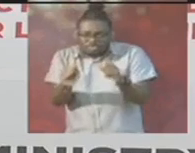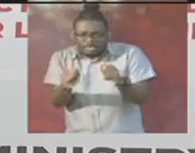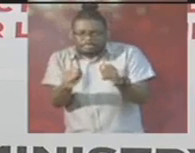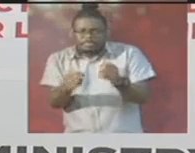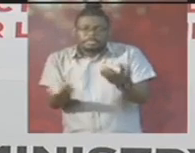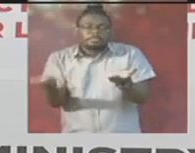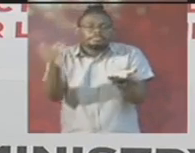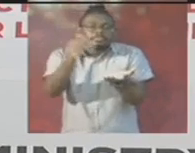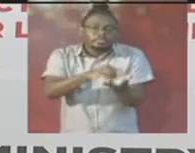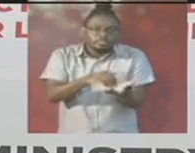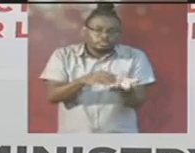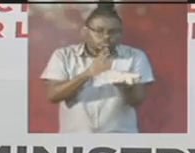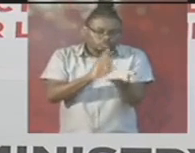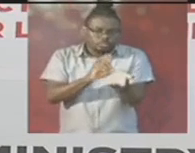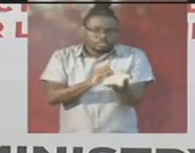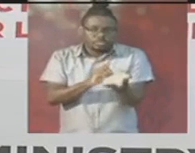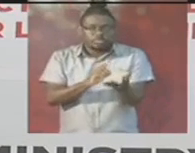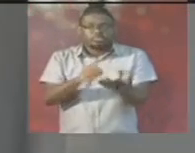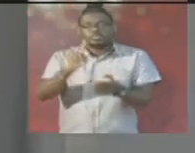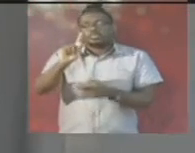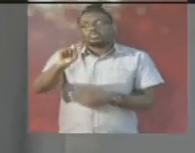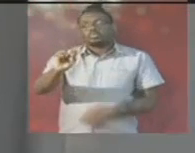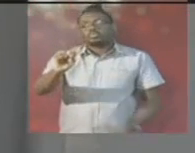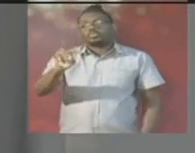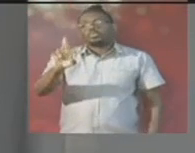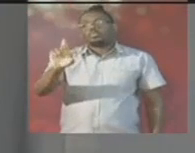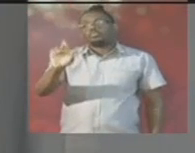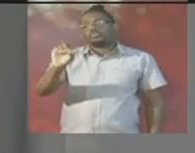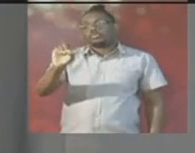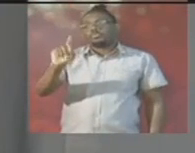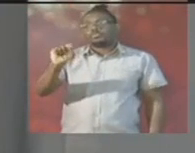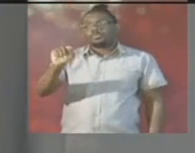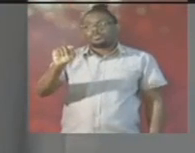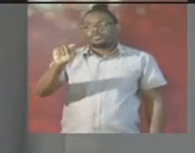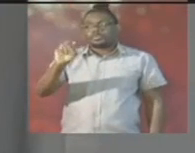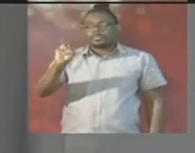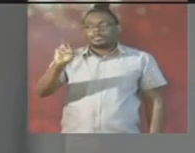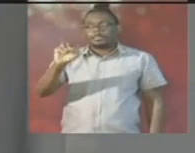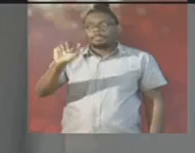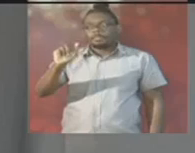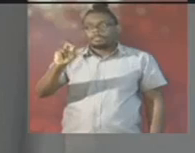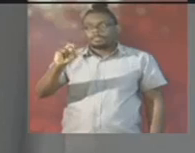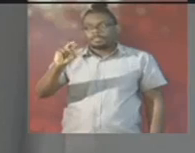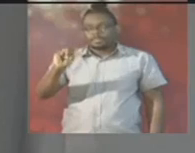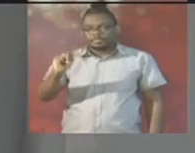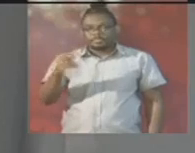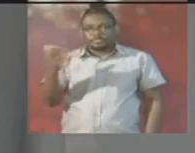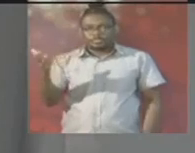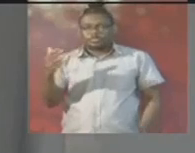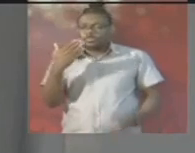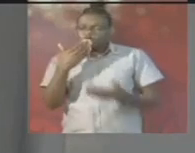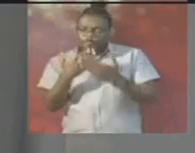We now go back to Dr. Trotman. Thank you. Good morning, everyone. All protocols observed.